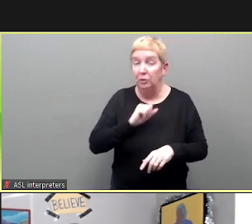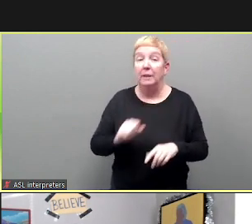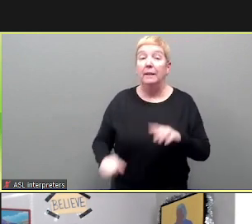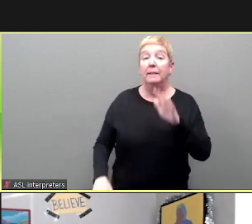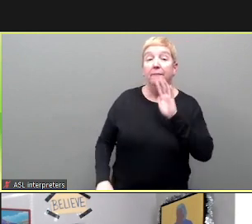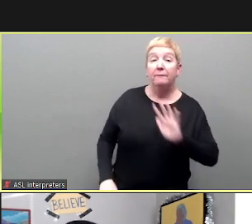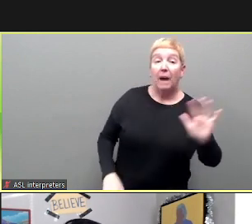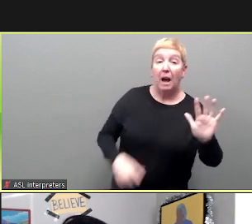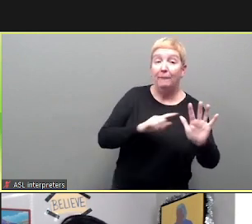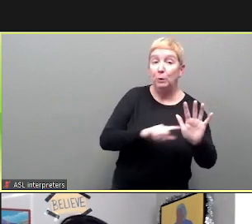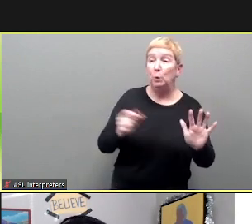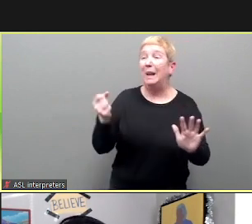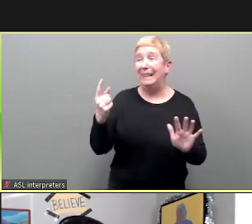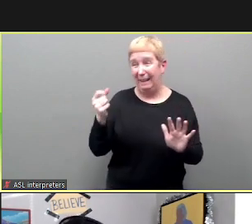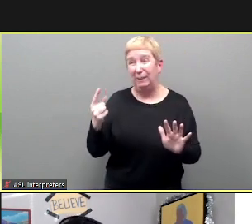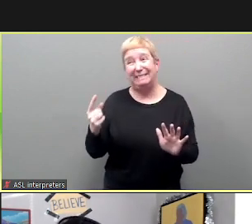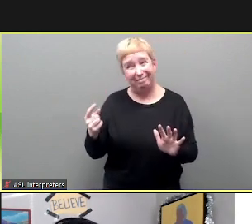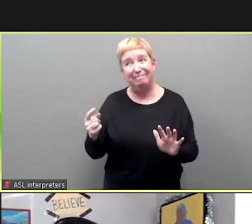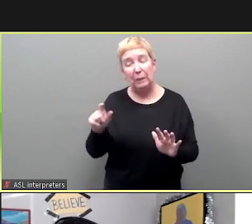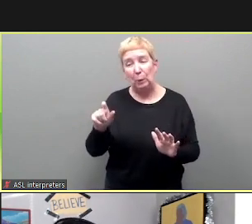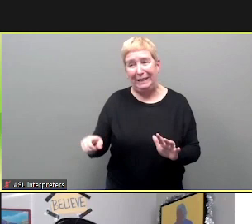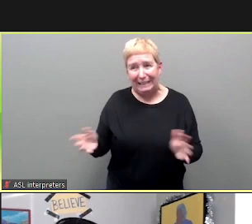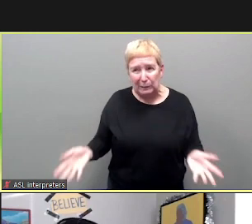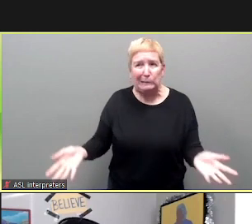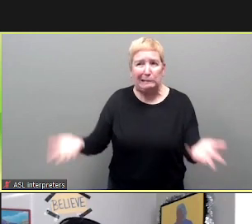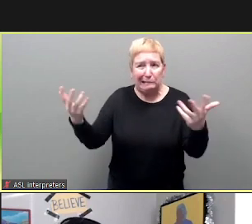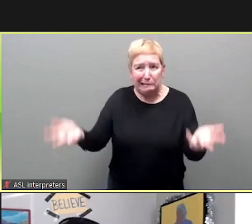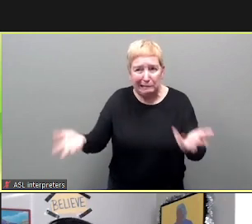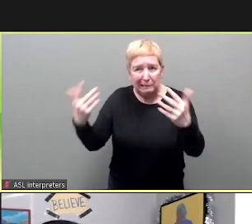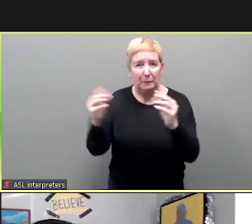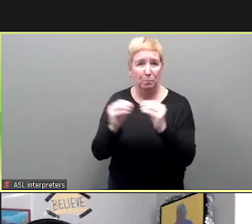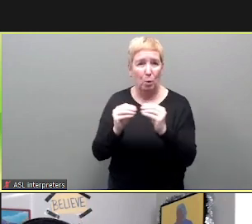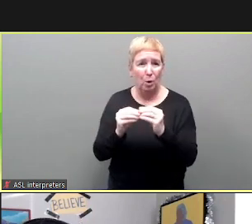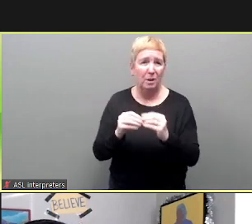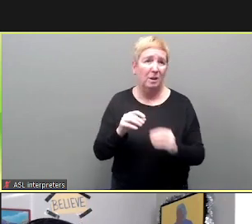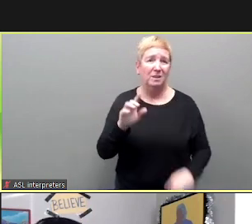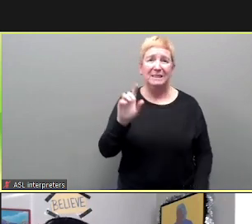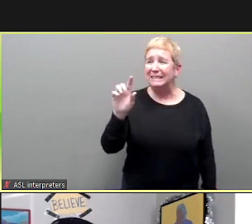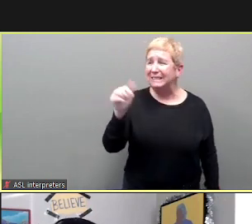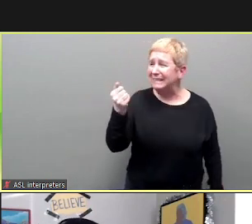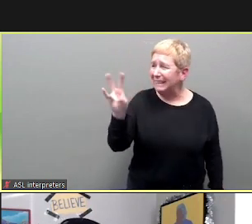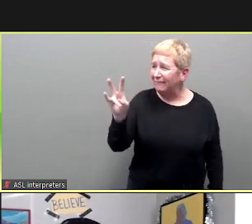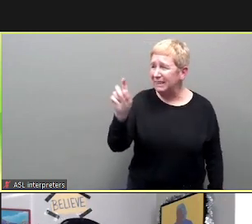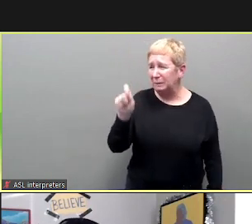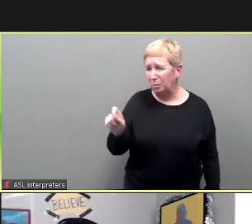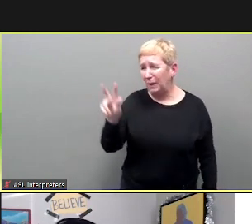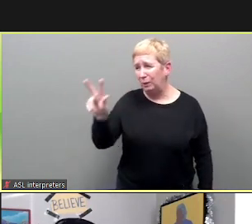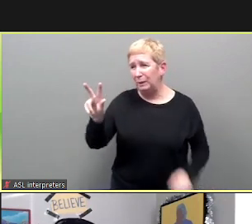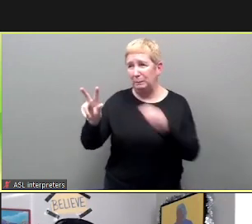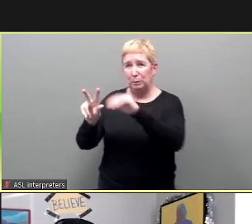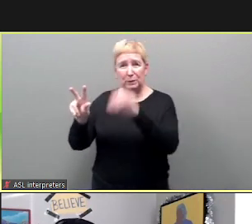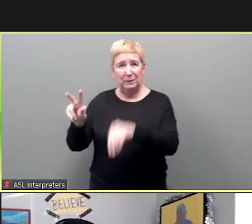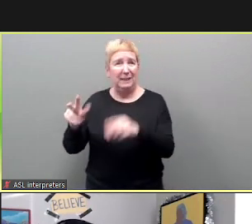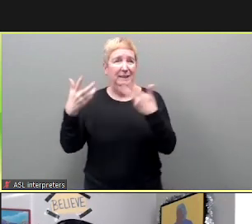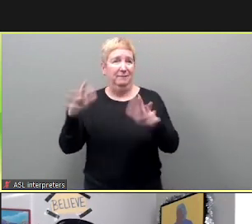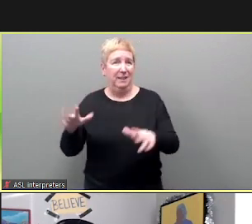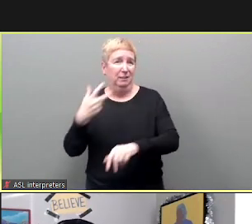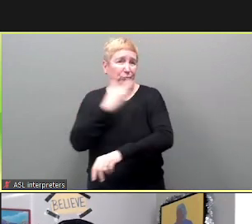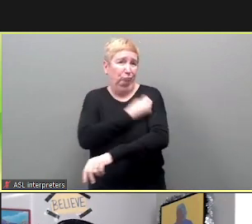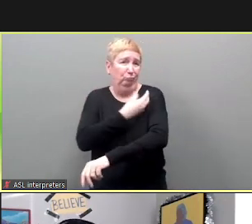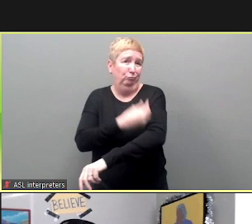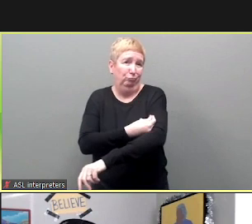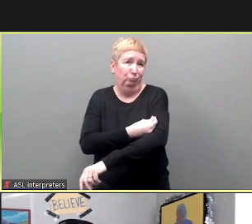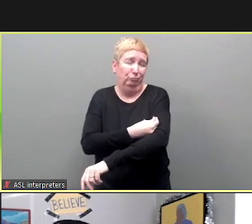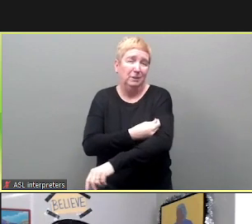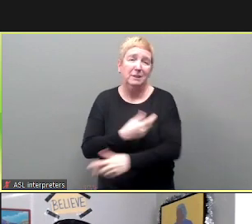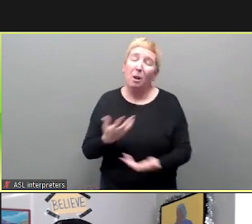really need to keep on working on 5 to 11-year-olds. They're only 17.3% of them have completed their full series.